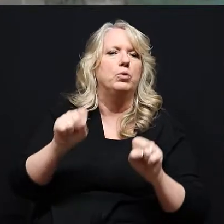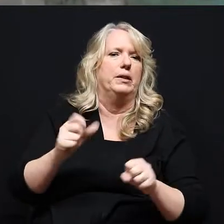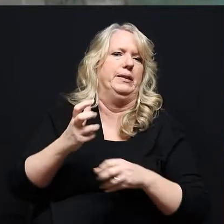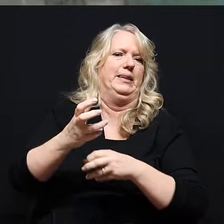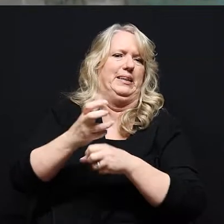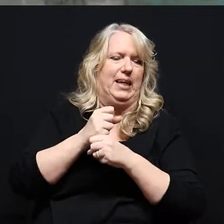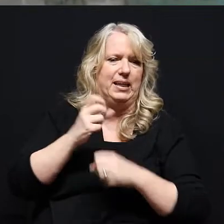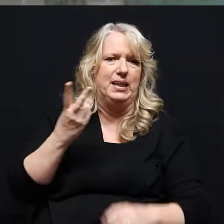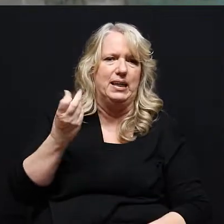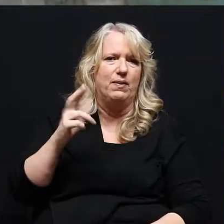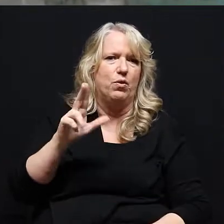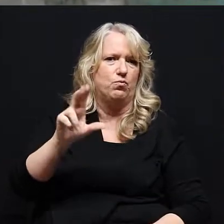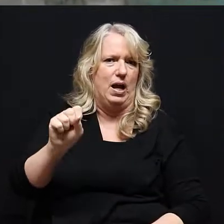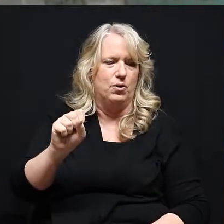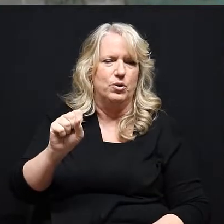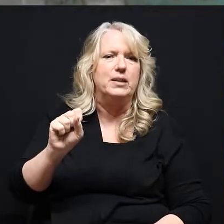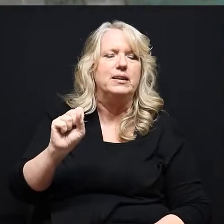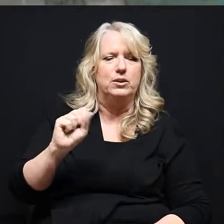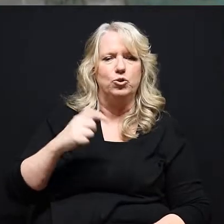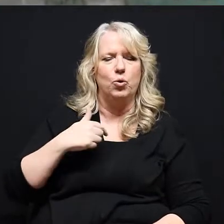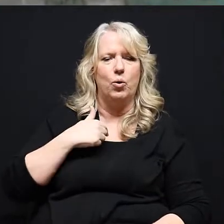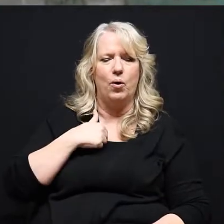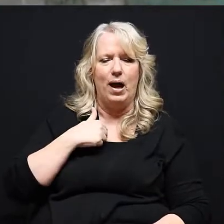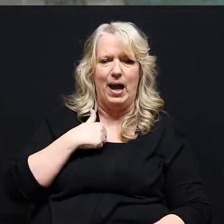the virus, so I was